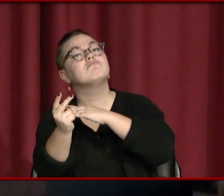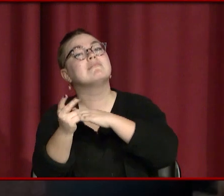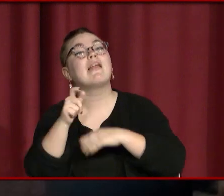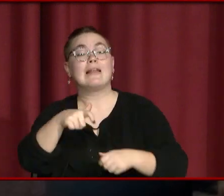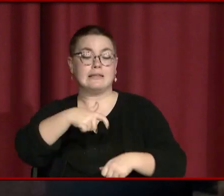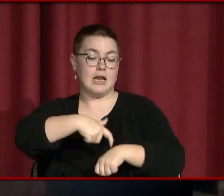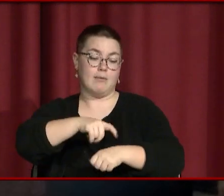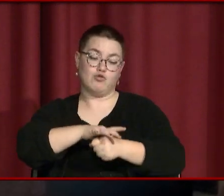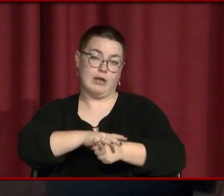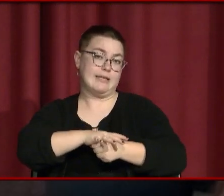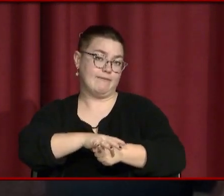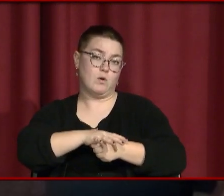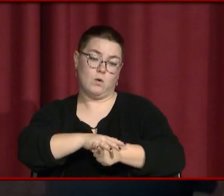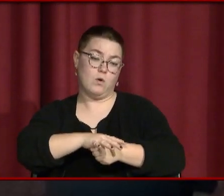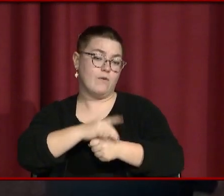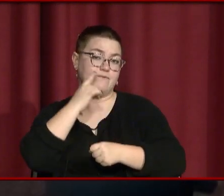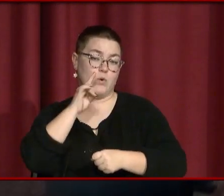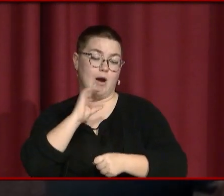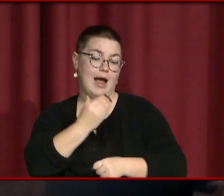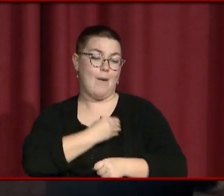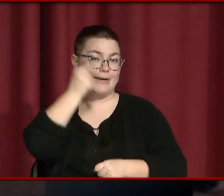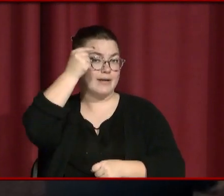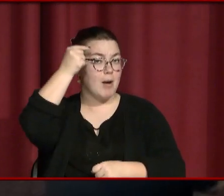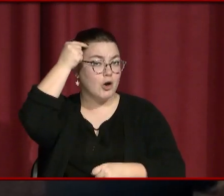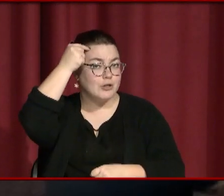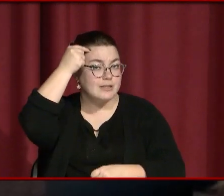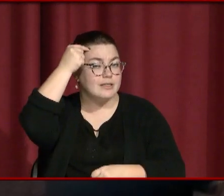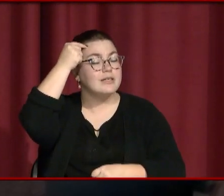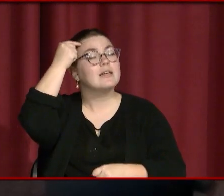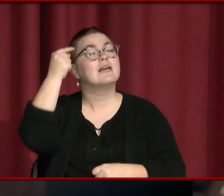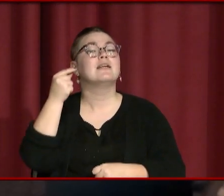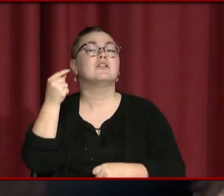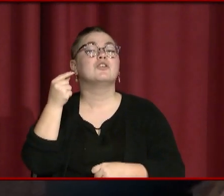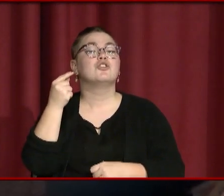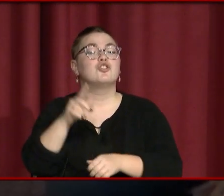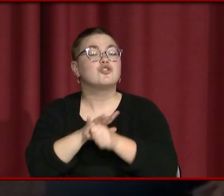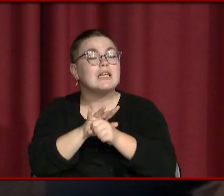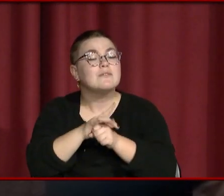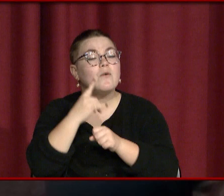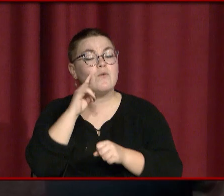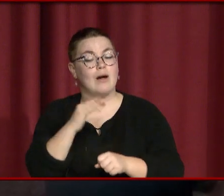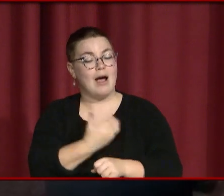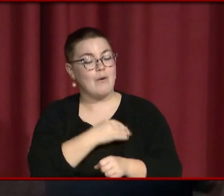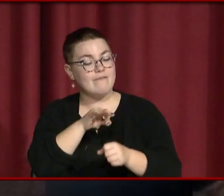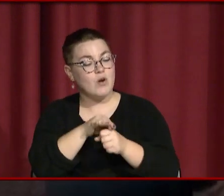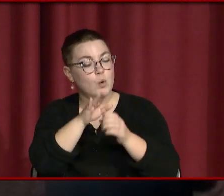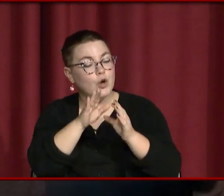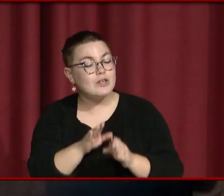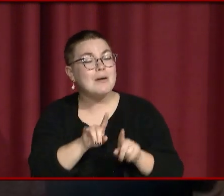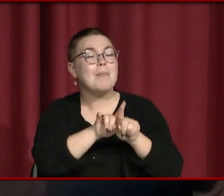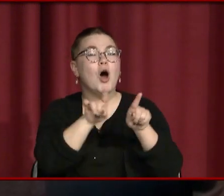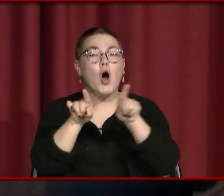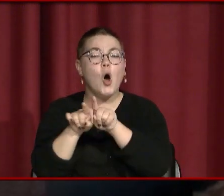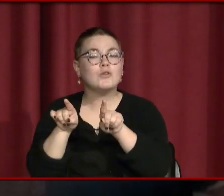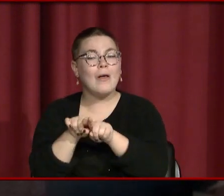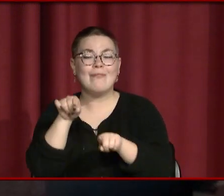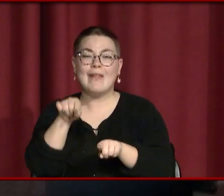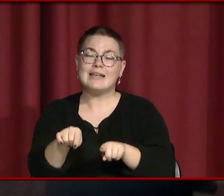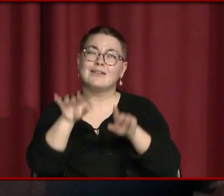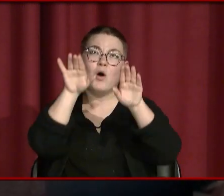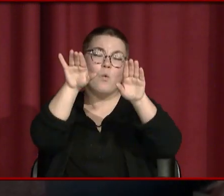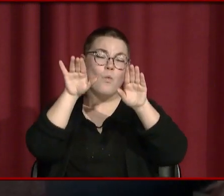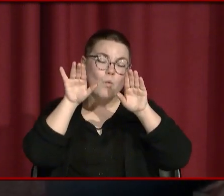time for democracy. It's a stressful time for voters, but it's also a major opportunity for us. We